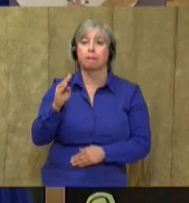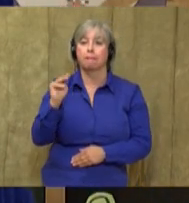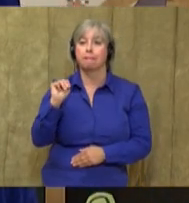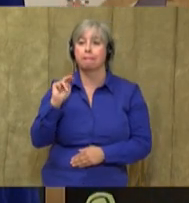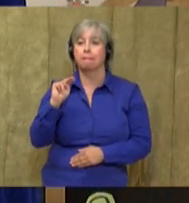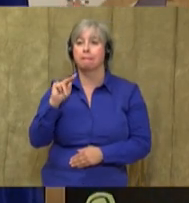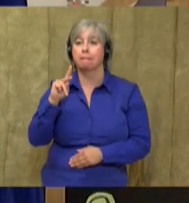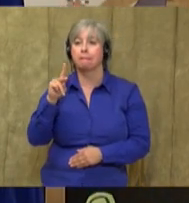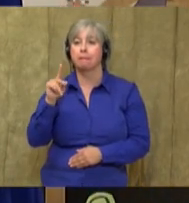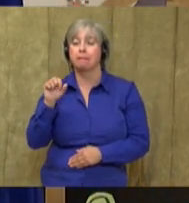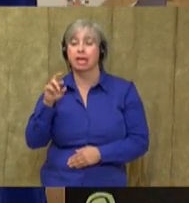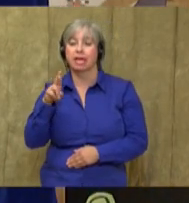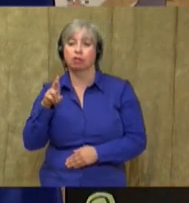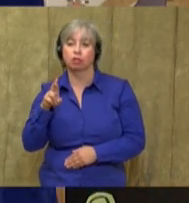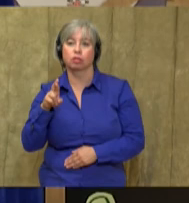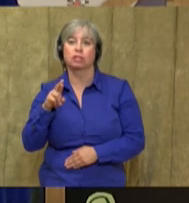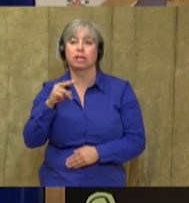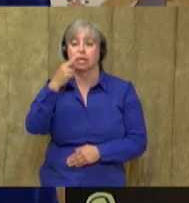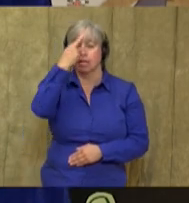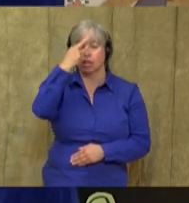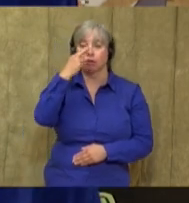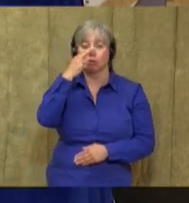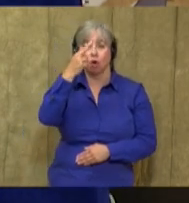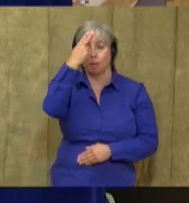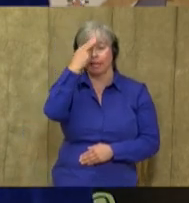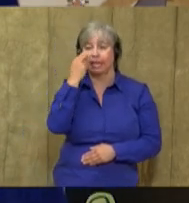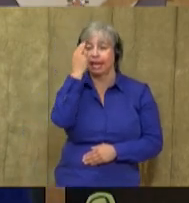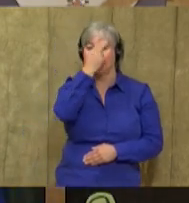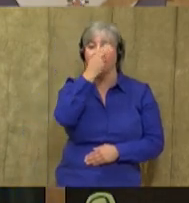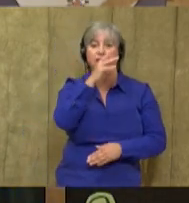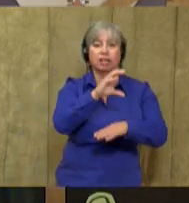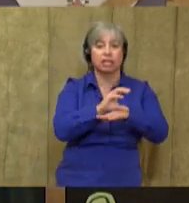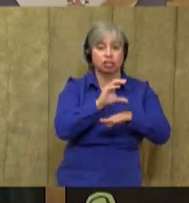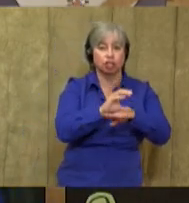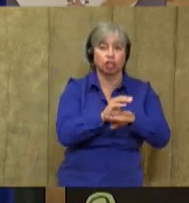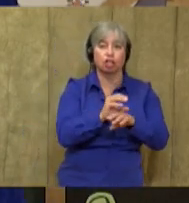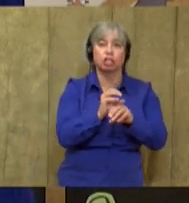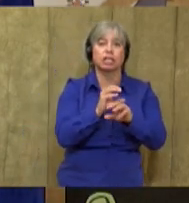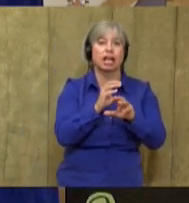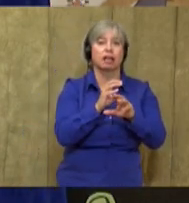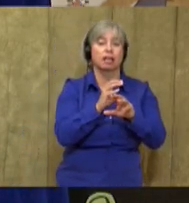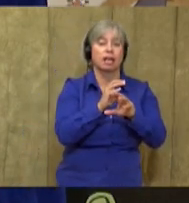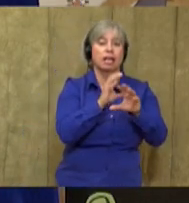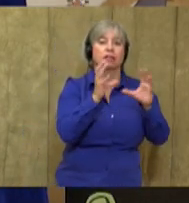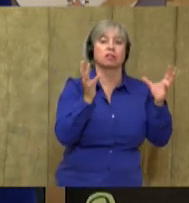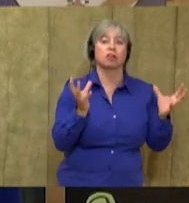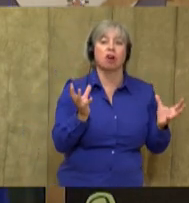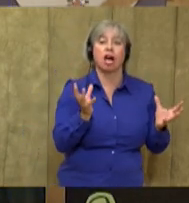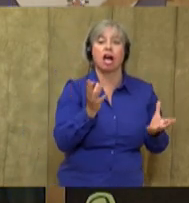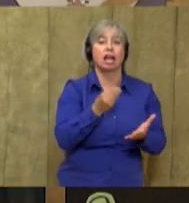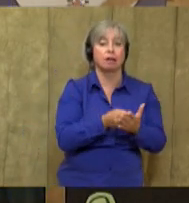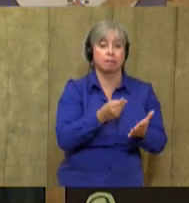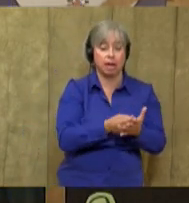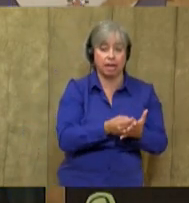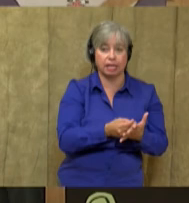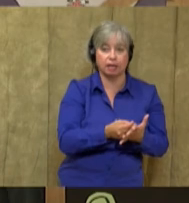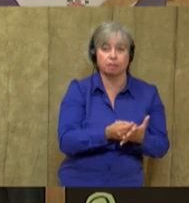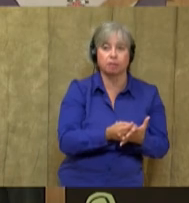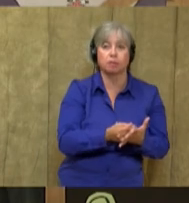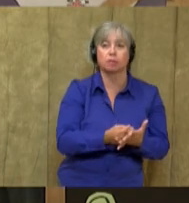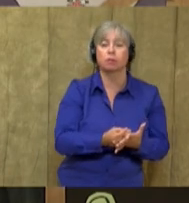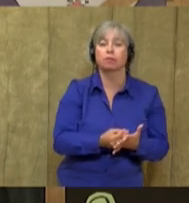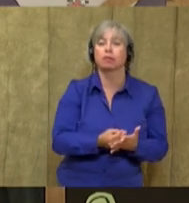Catholic Church has a lot of money. Now, you wouldn't think that, you know, the church should be so concerned about money, but